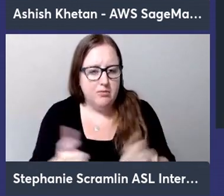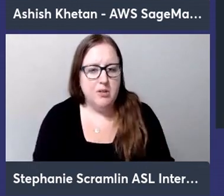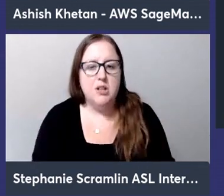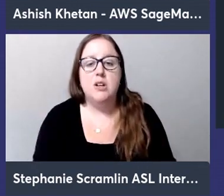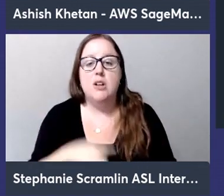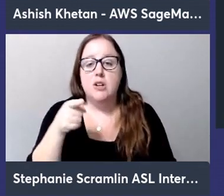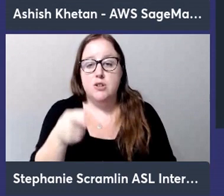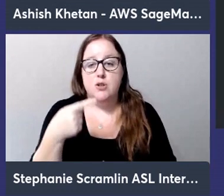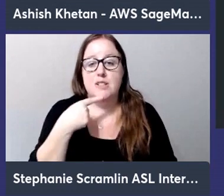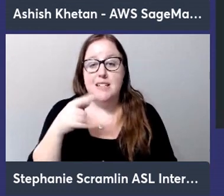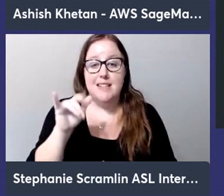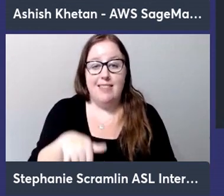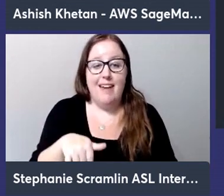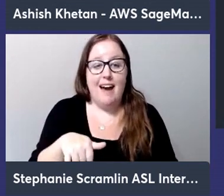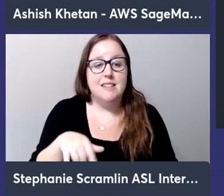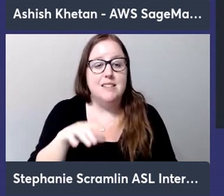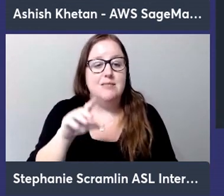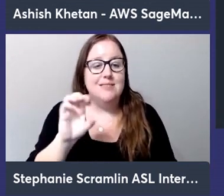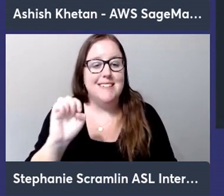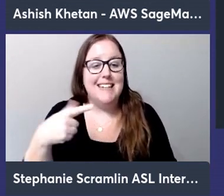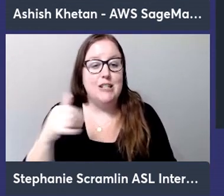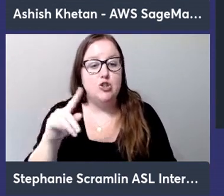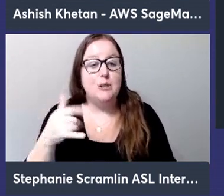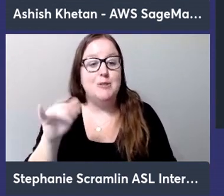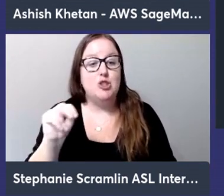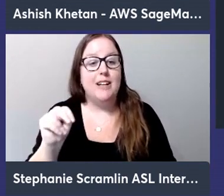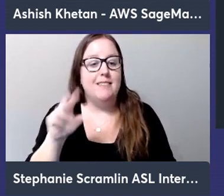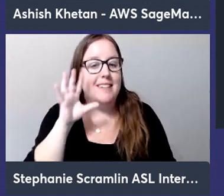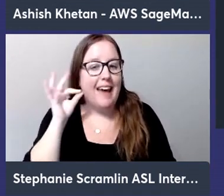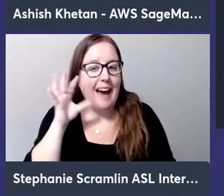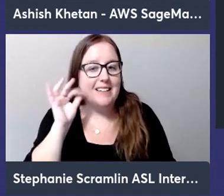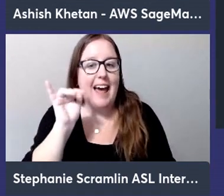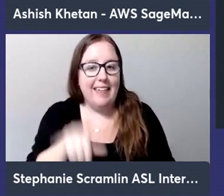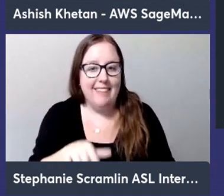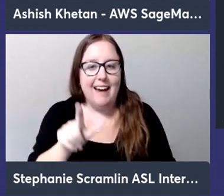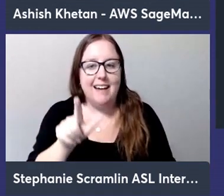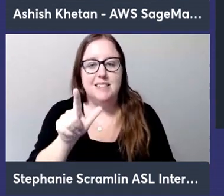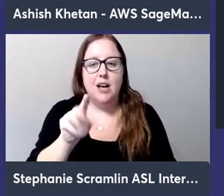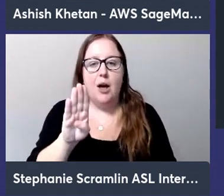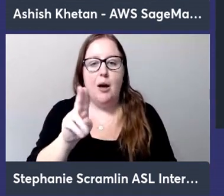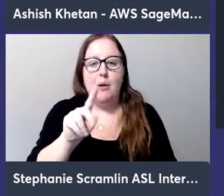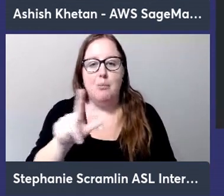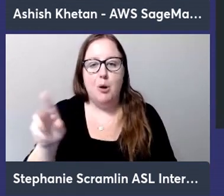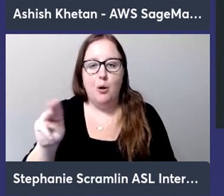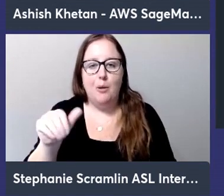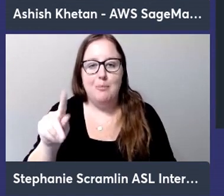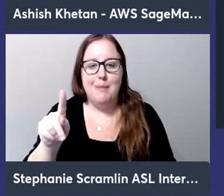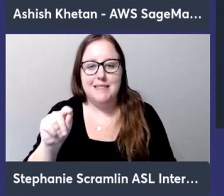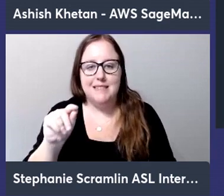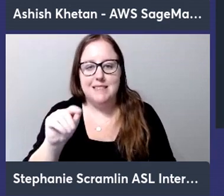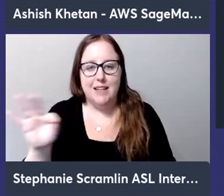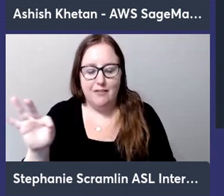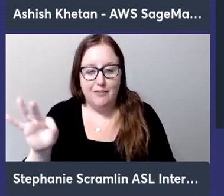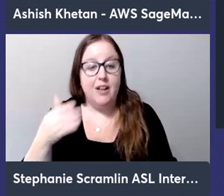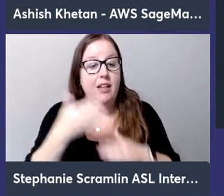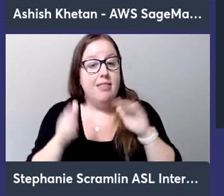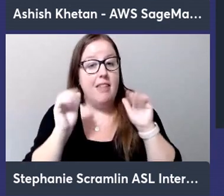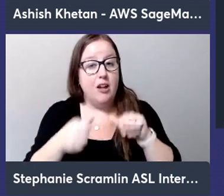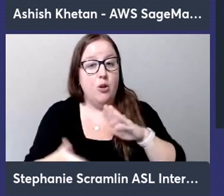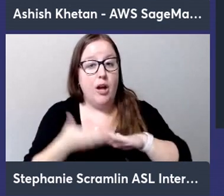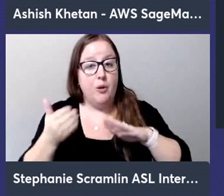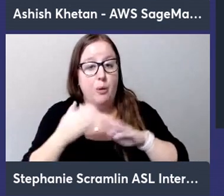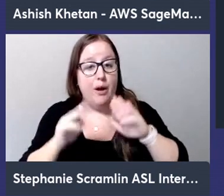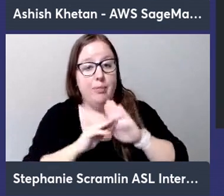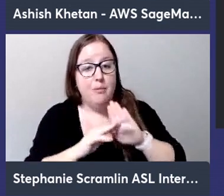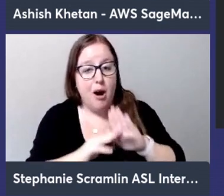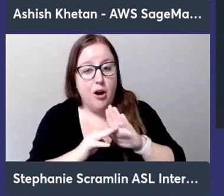this is an Egyptian cat and this is a bull mastiff dog. This is the top level prediction. And you can run the model